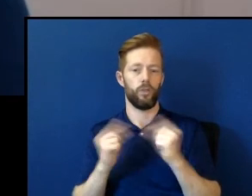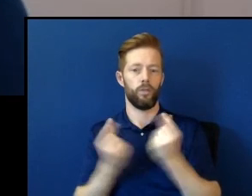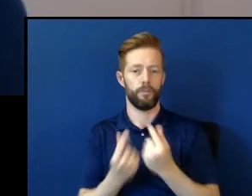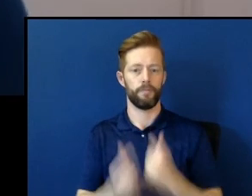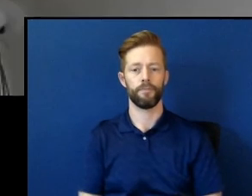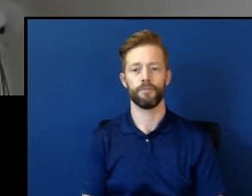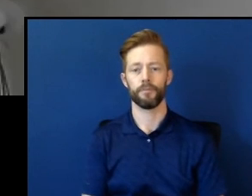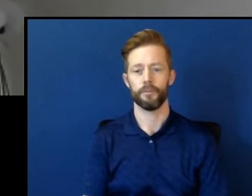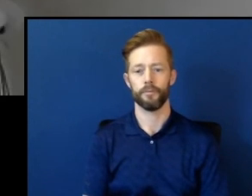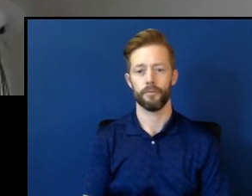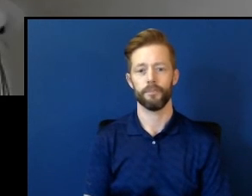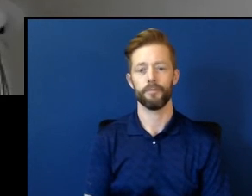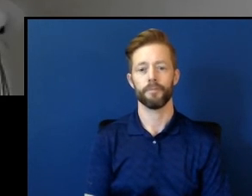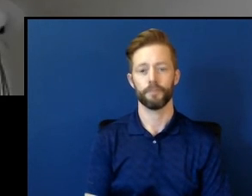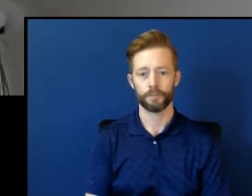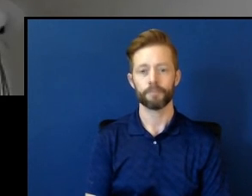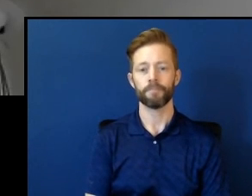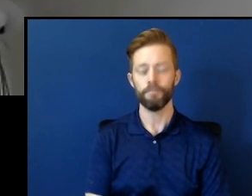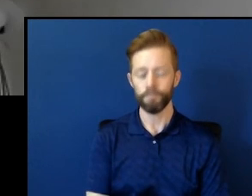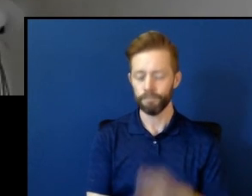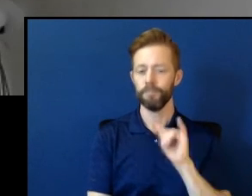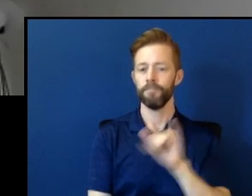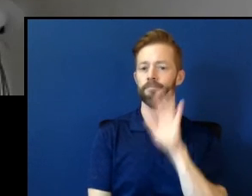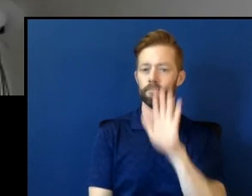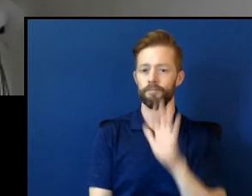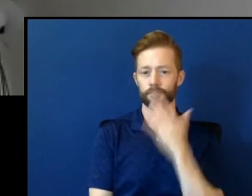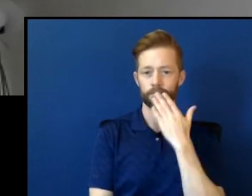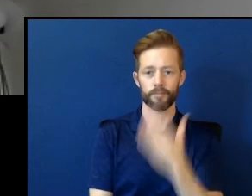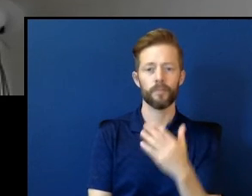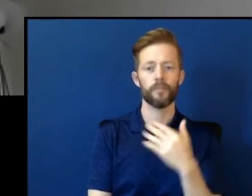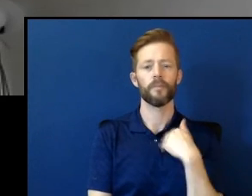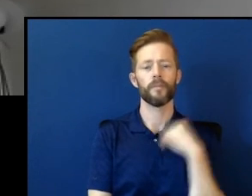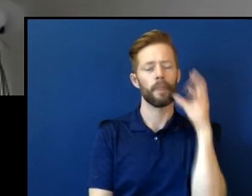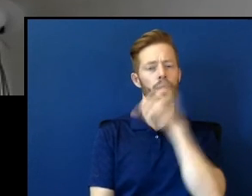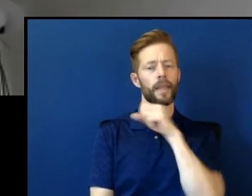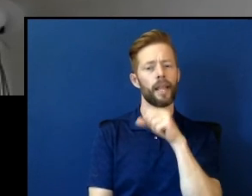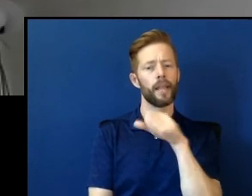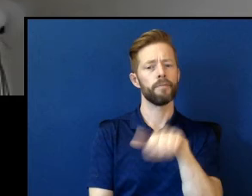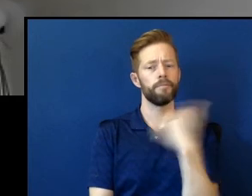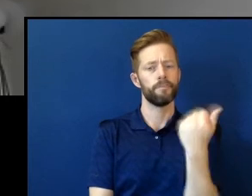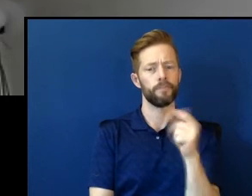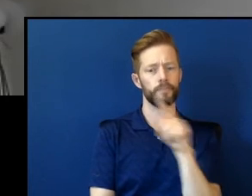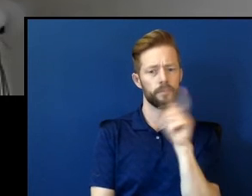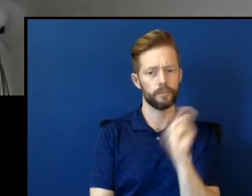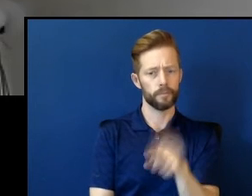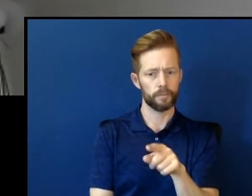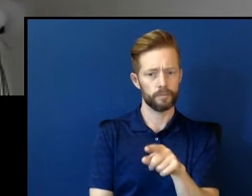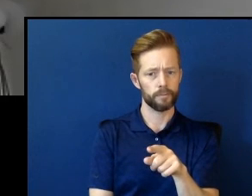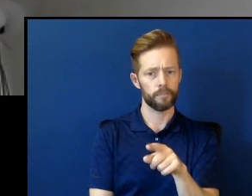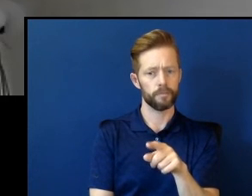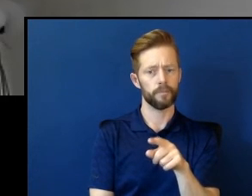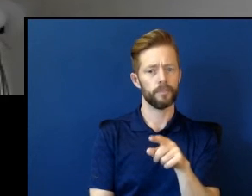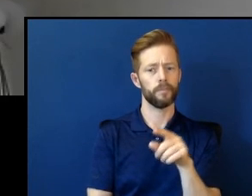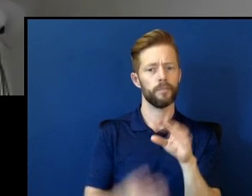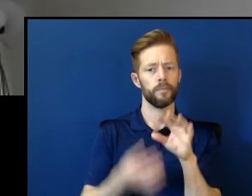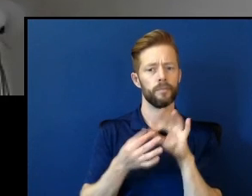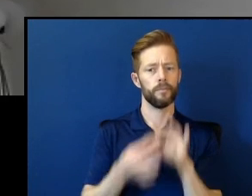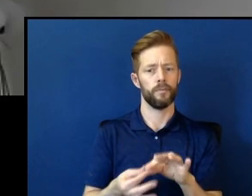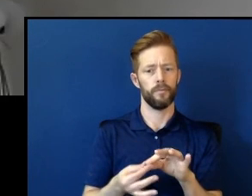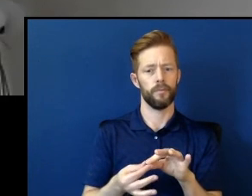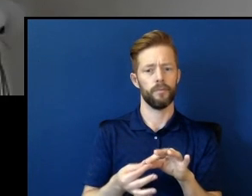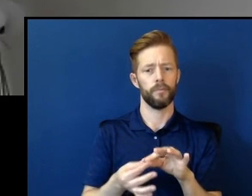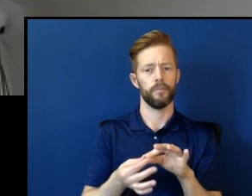group. Mm-hmm. Mm-hmm. That is wonderful. Thank you, Yvette. So I guess another questions I have is